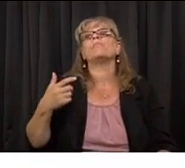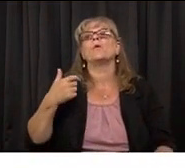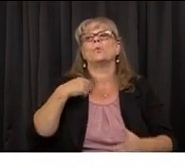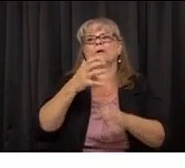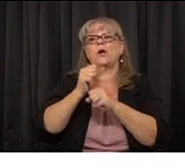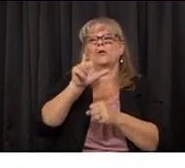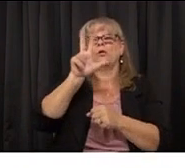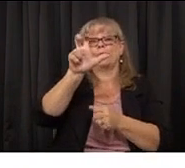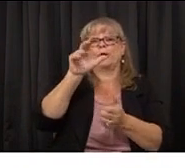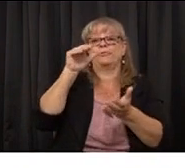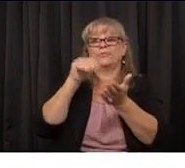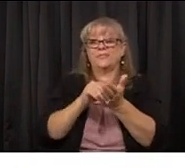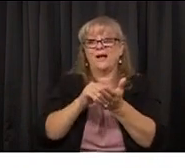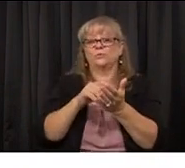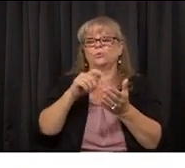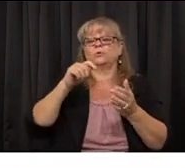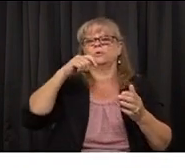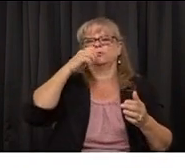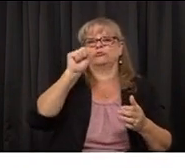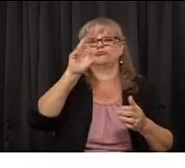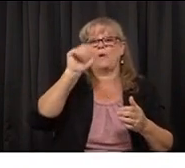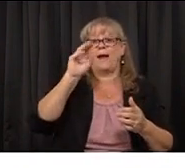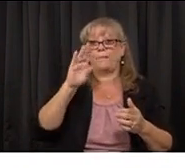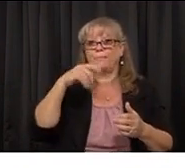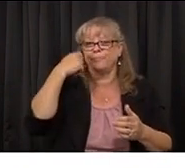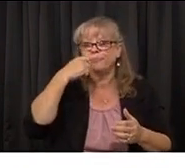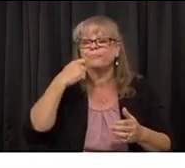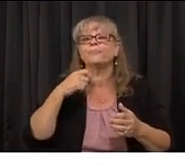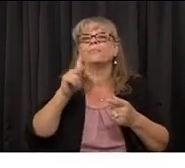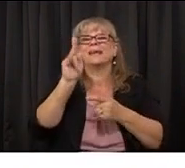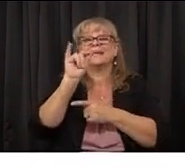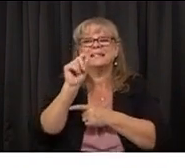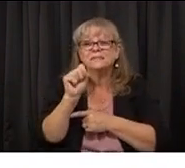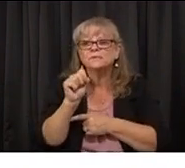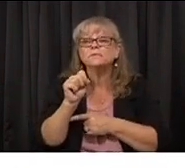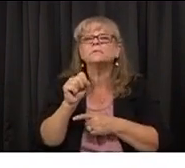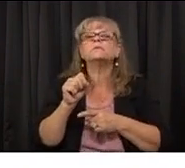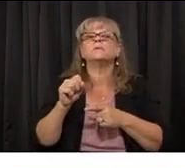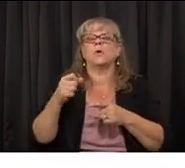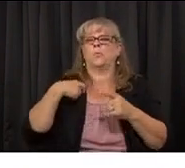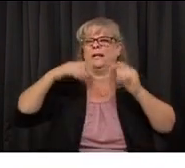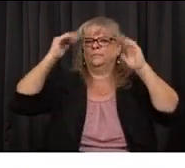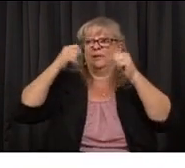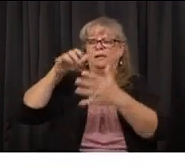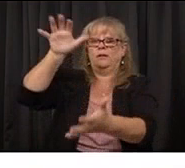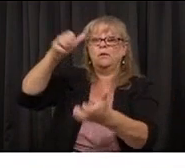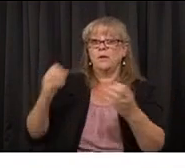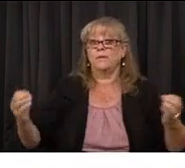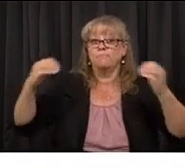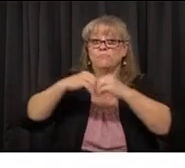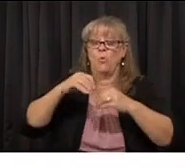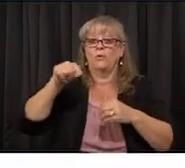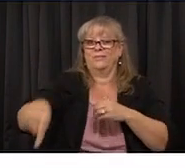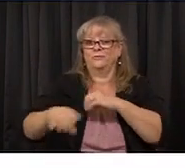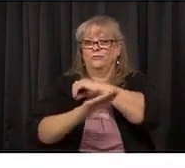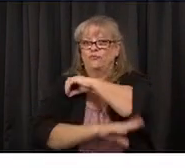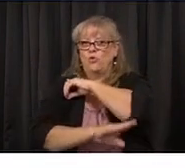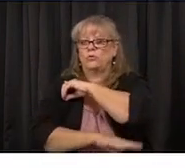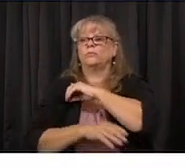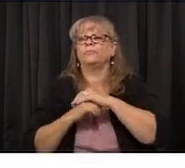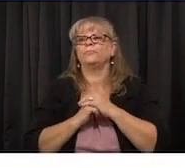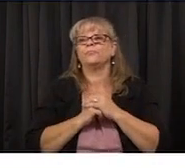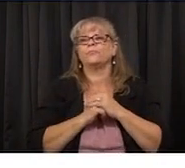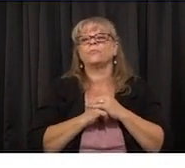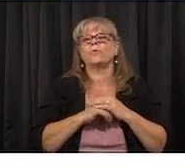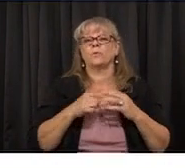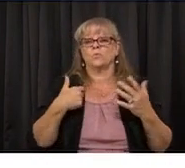borders. 500,000 kits by the end of September. Now, to cover all of our bases, we want to expand and diversify our testing capacity as